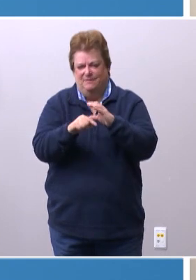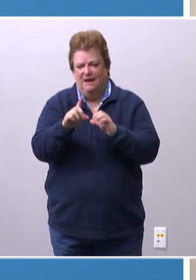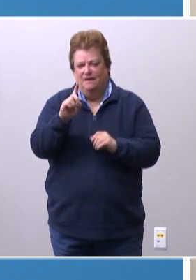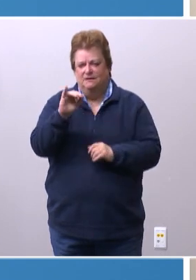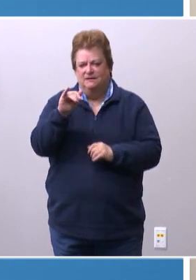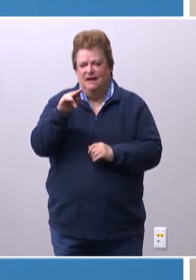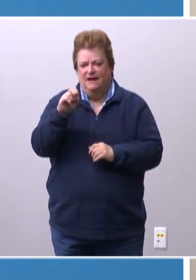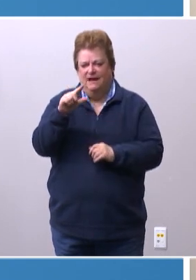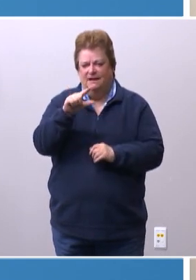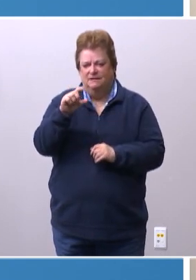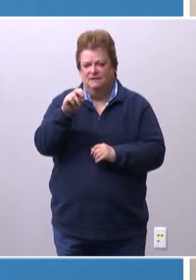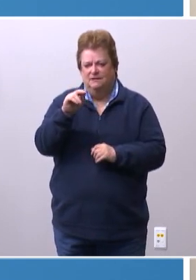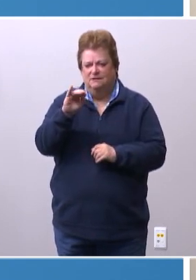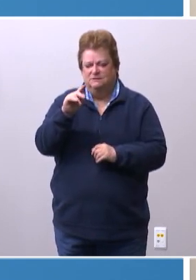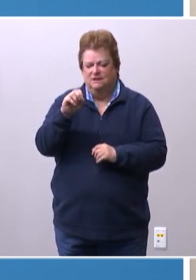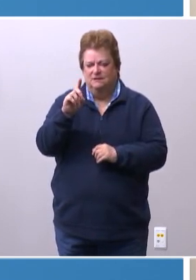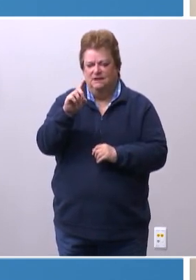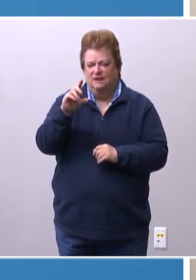Gonzalez,